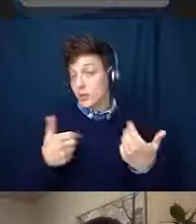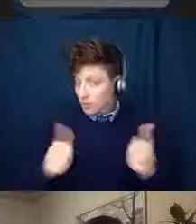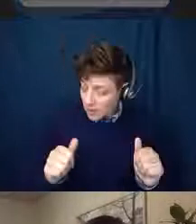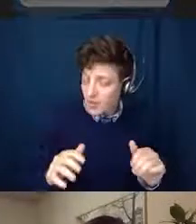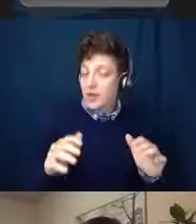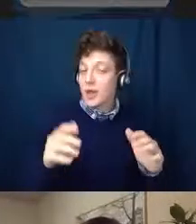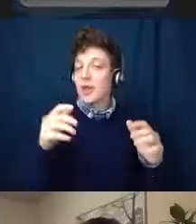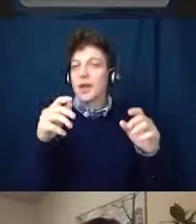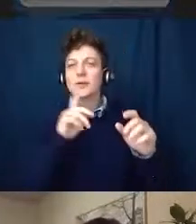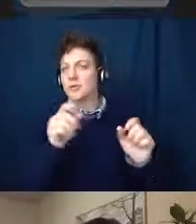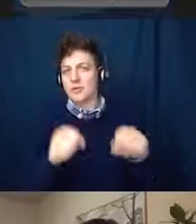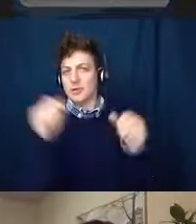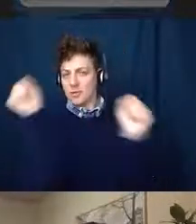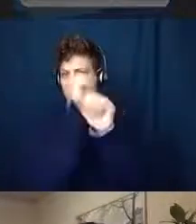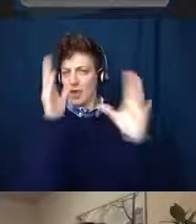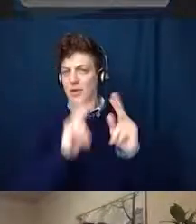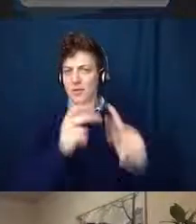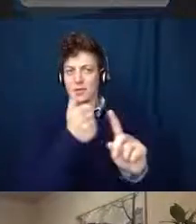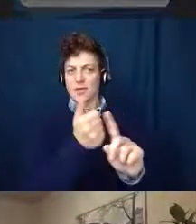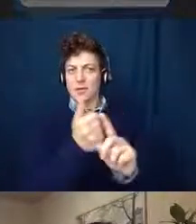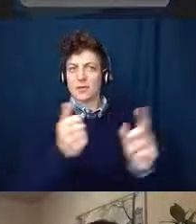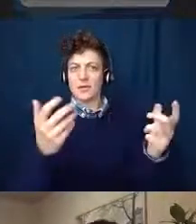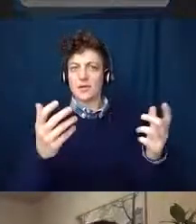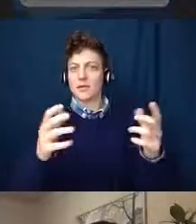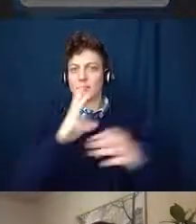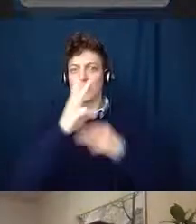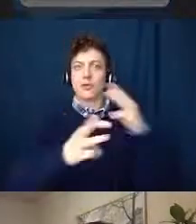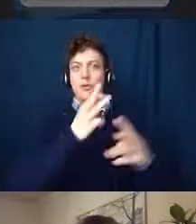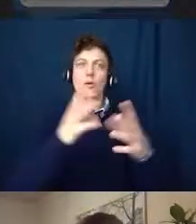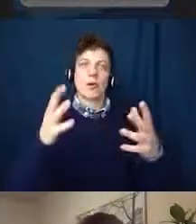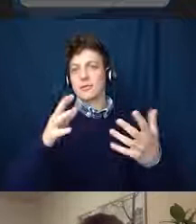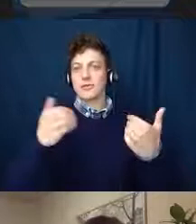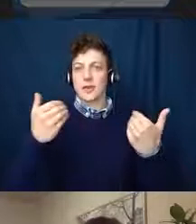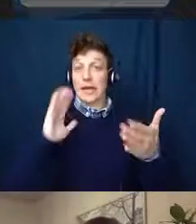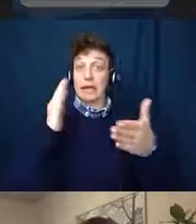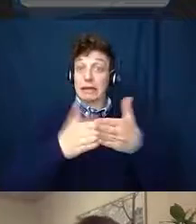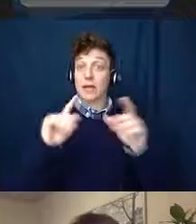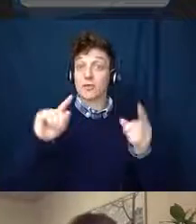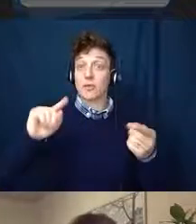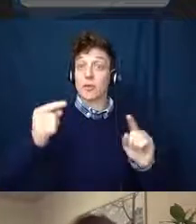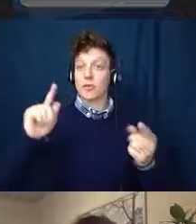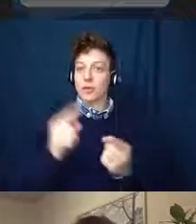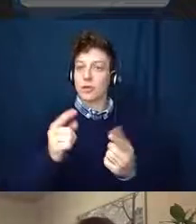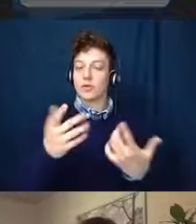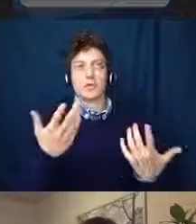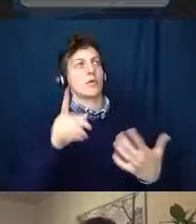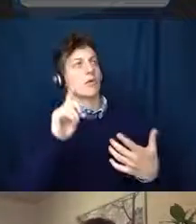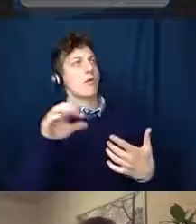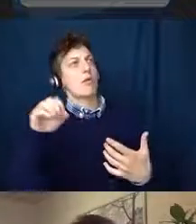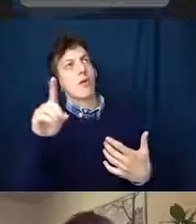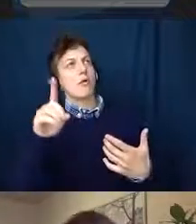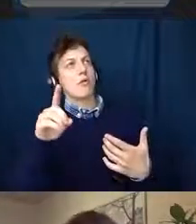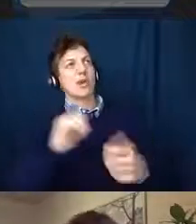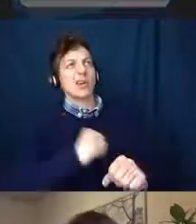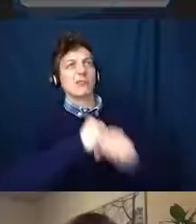imagine arguments against harm reduction. And I think thinking about, where would an overdose prevention site go, I think is a